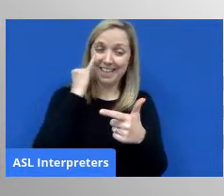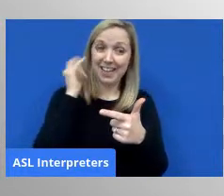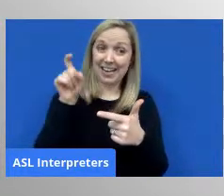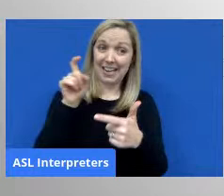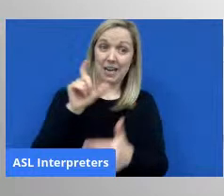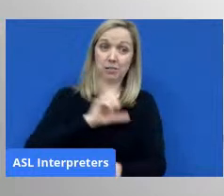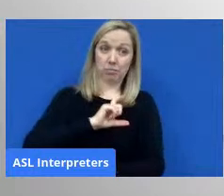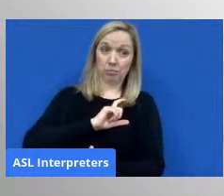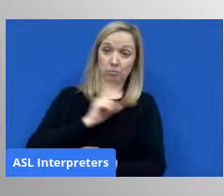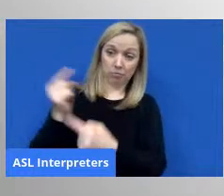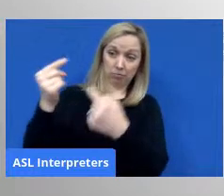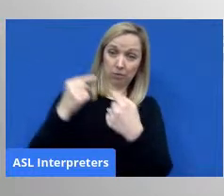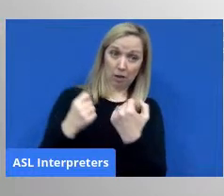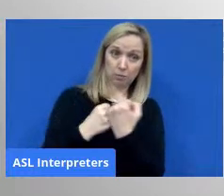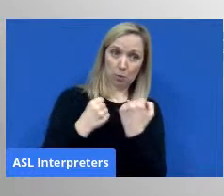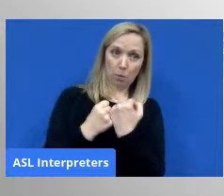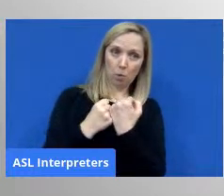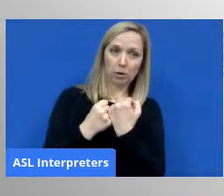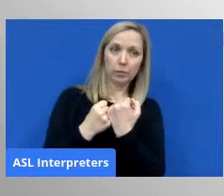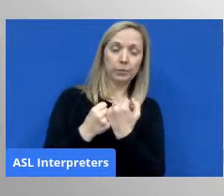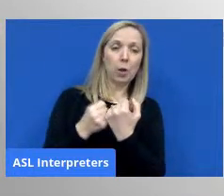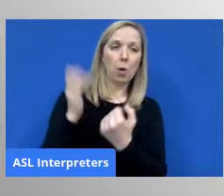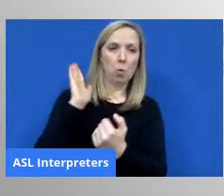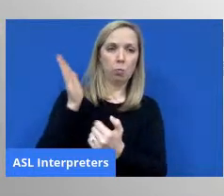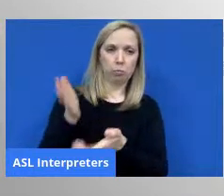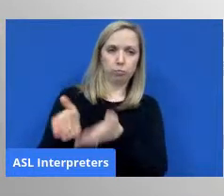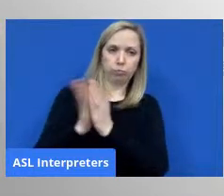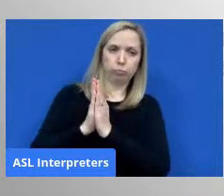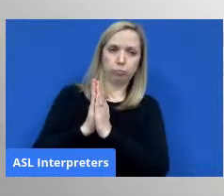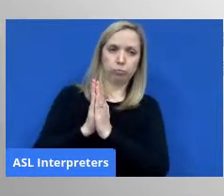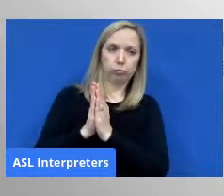necessary based on whatever that particular referral is.